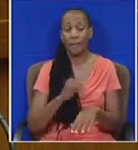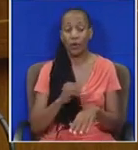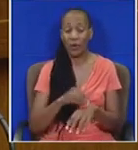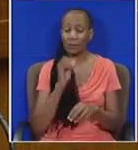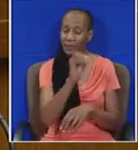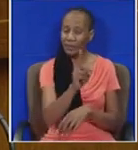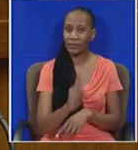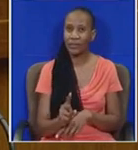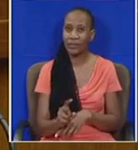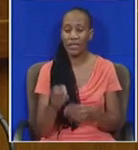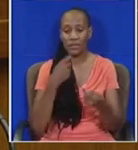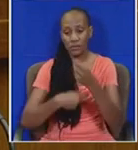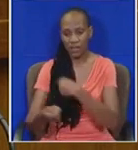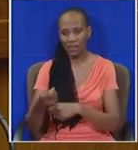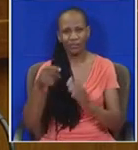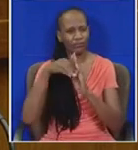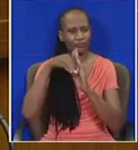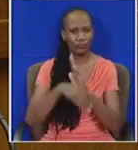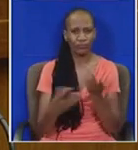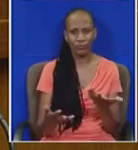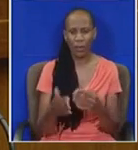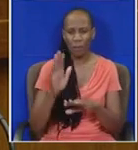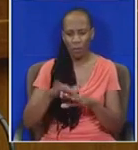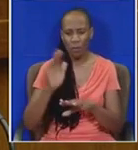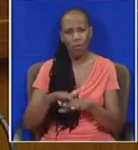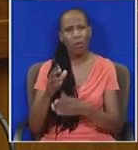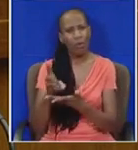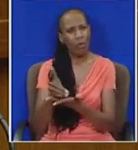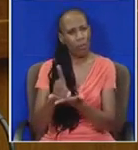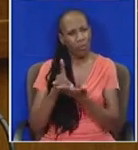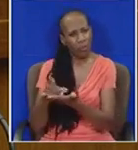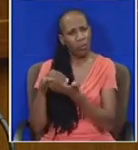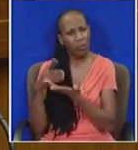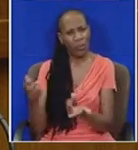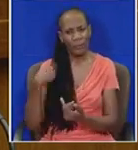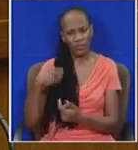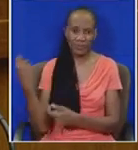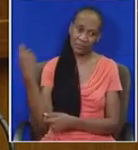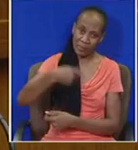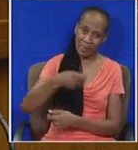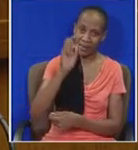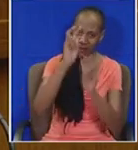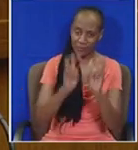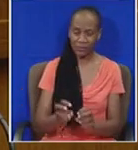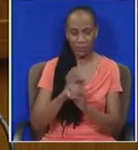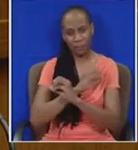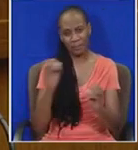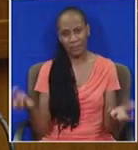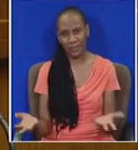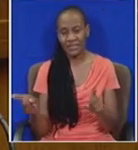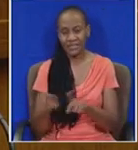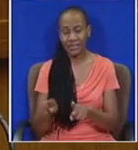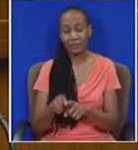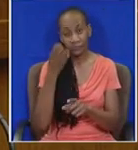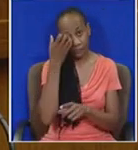includes the drop in sales, overdue debt owed to the utility by municipalities running into billions of rand, as well as